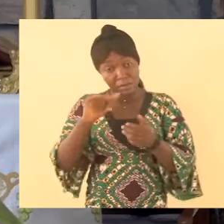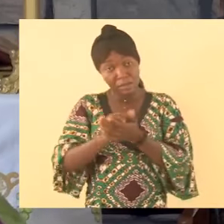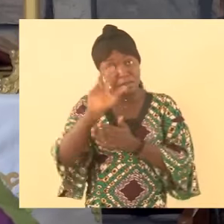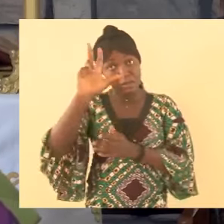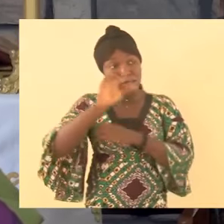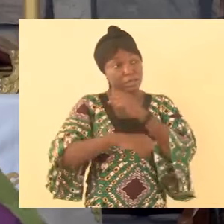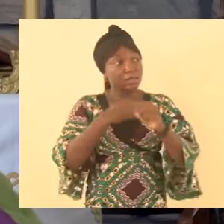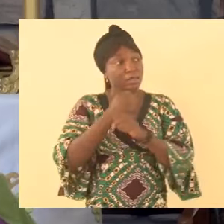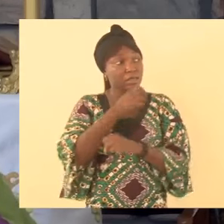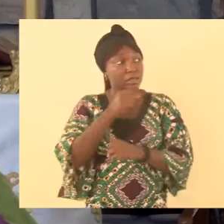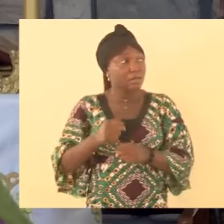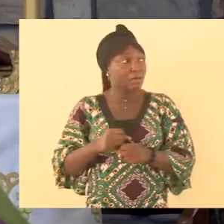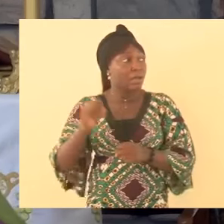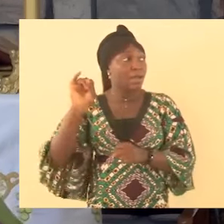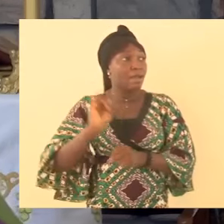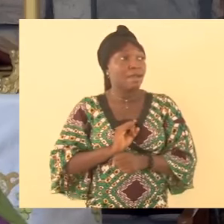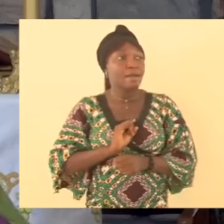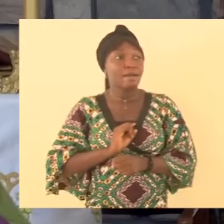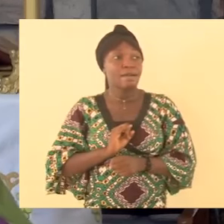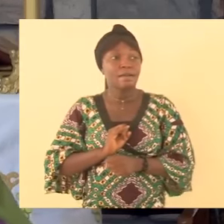Remember that 3 years ago,